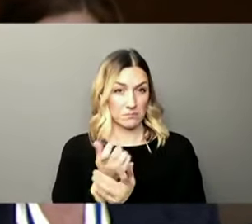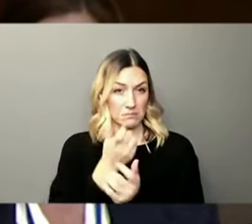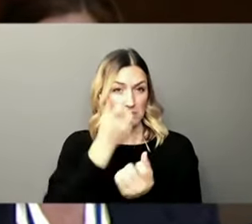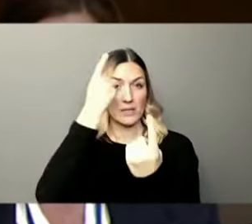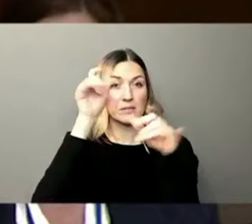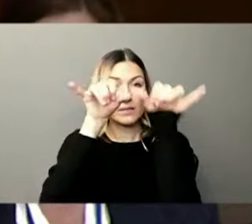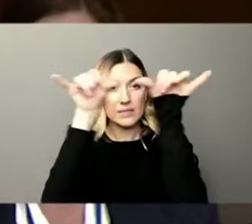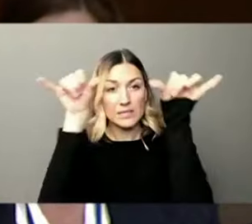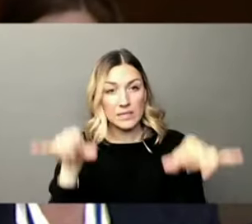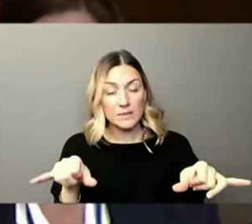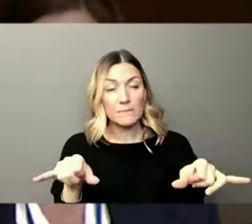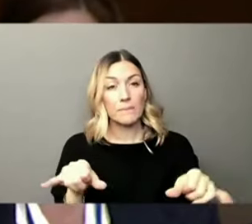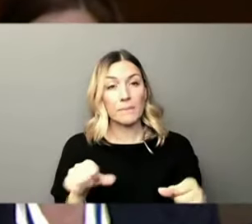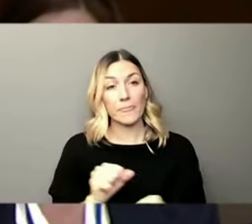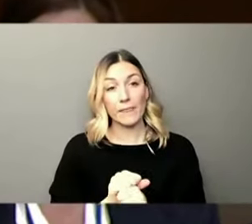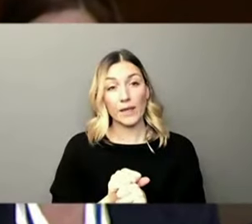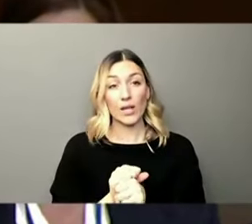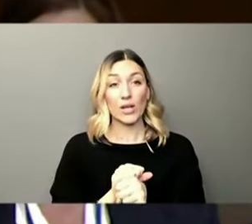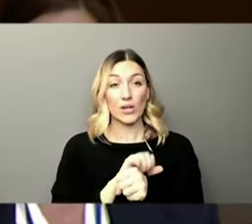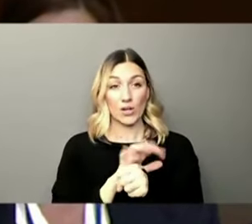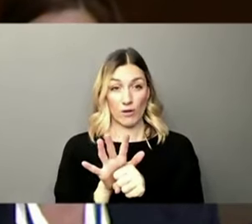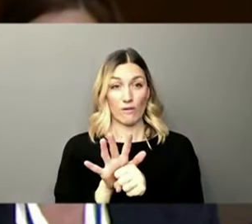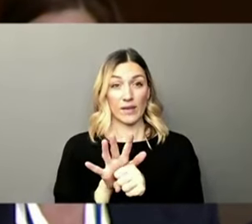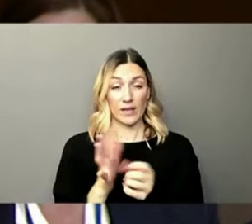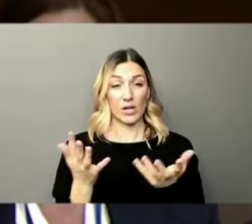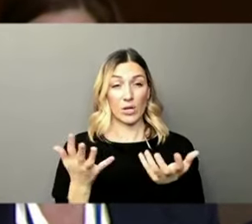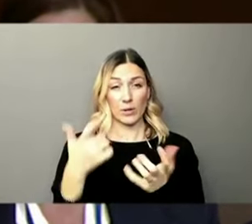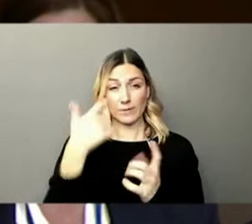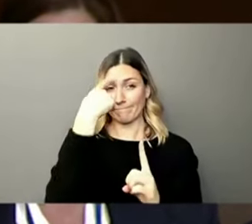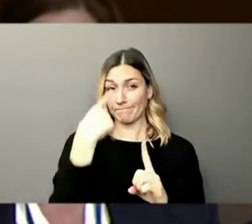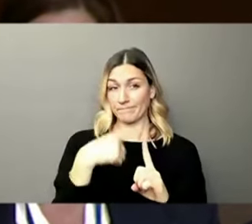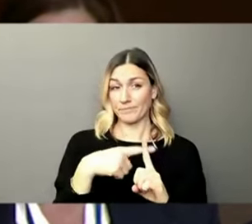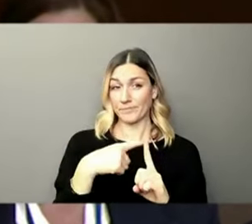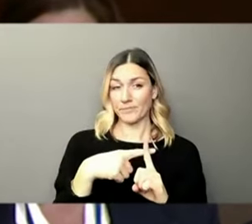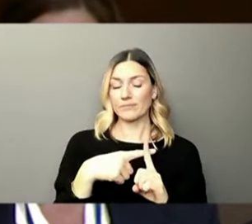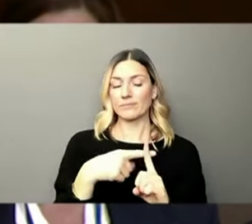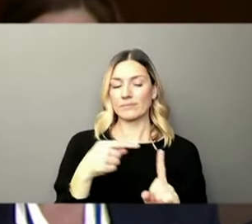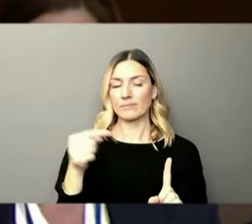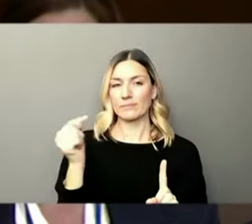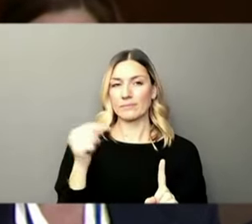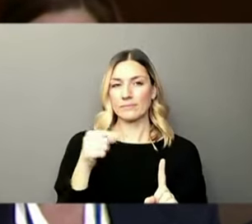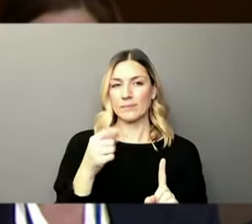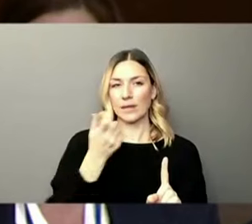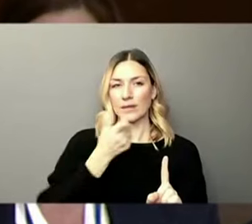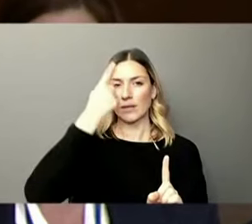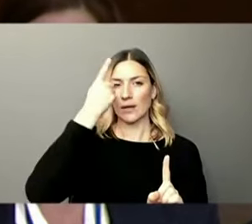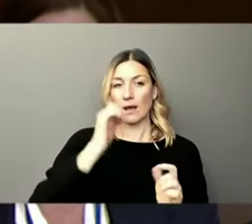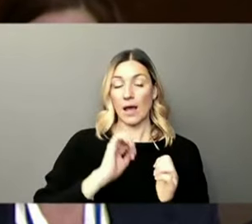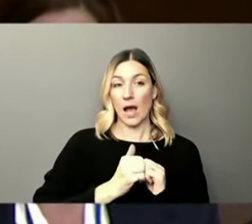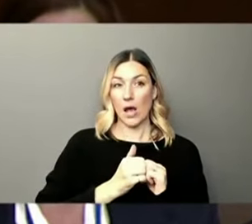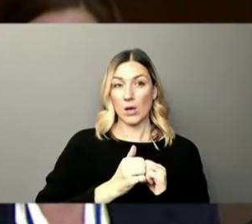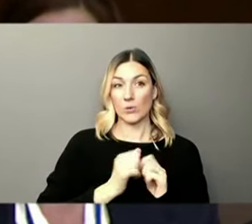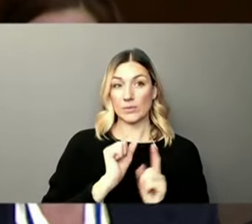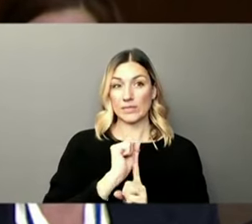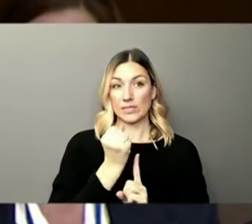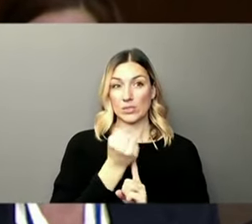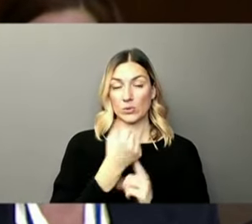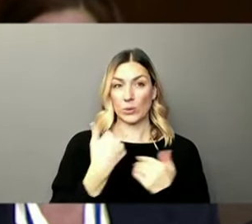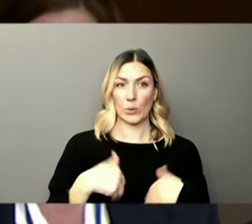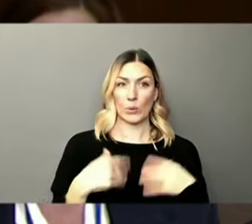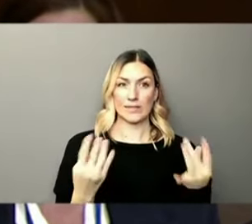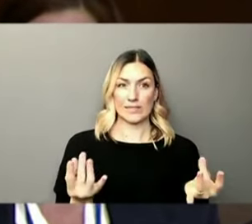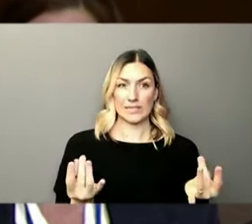COVID, if you want to find a silver lining to it, shows you how when you really get into a predicament where it's